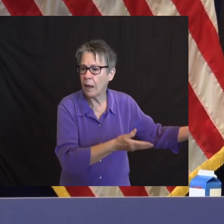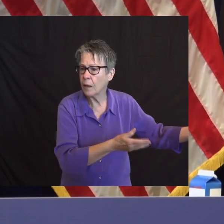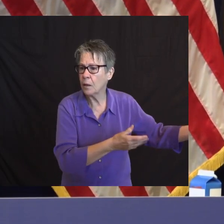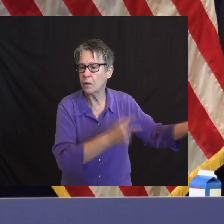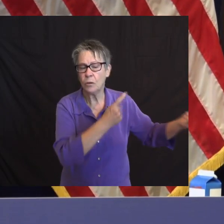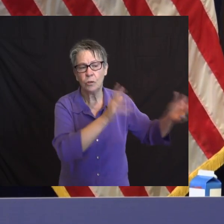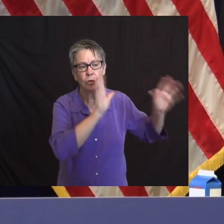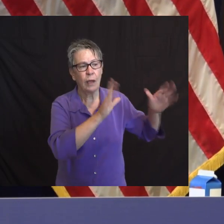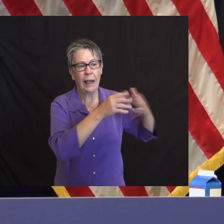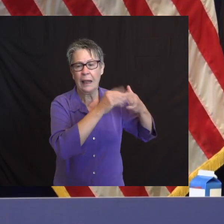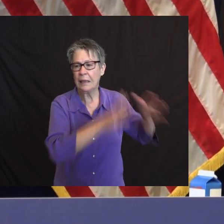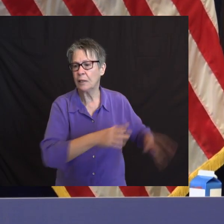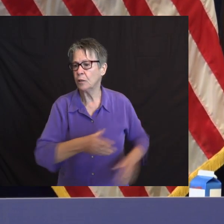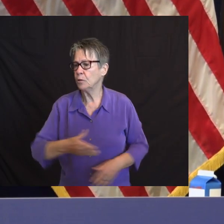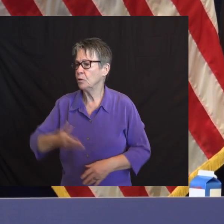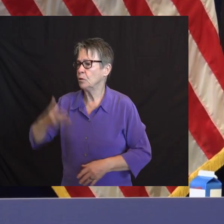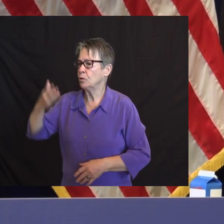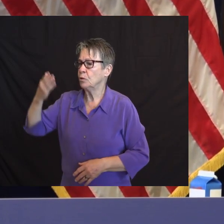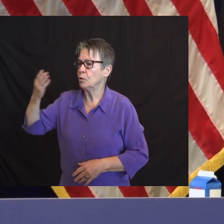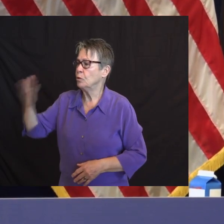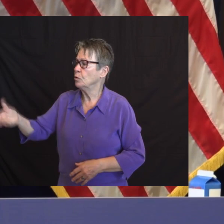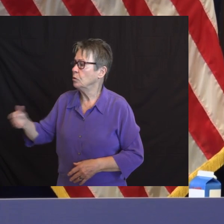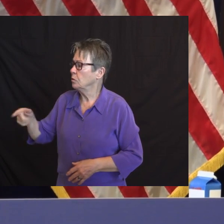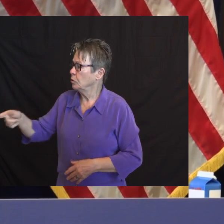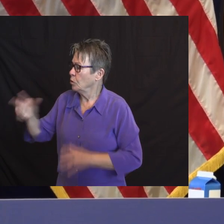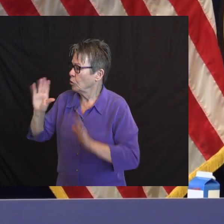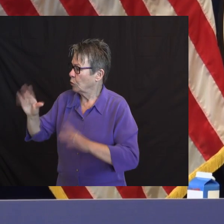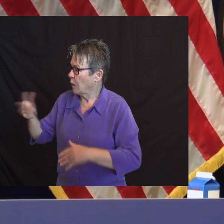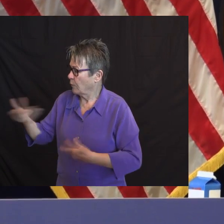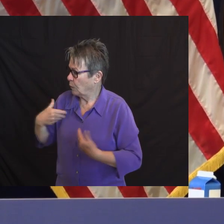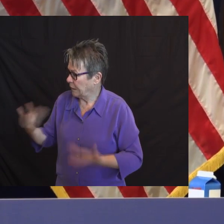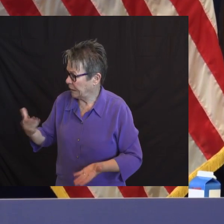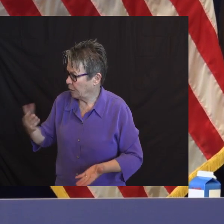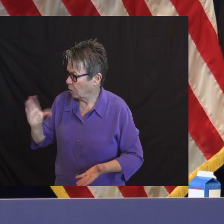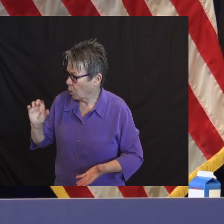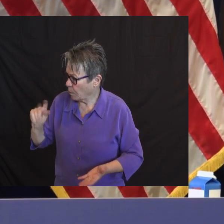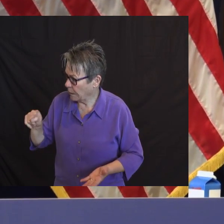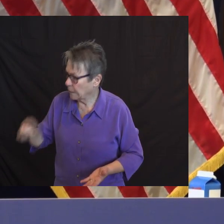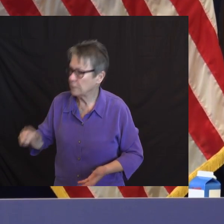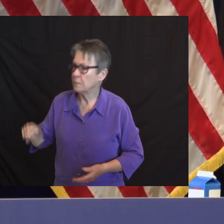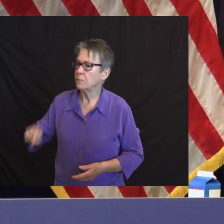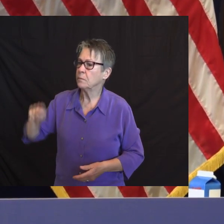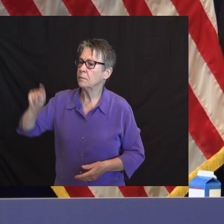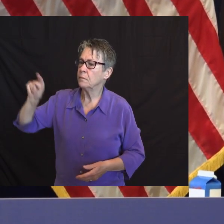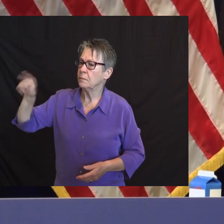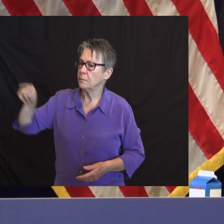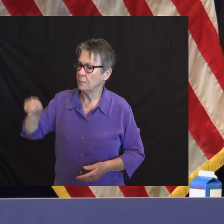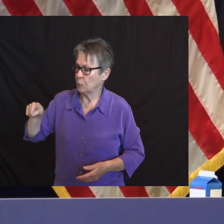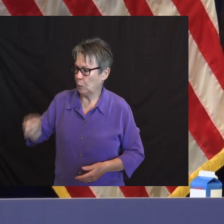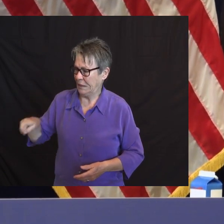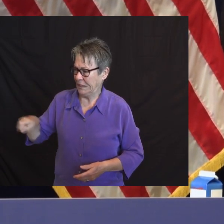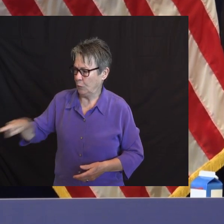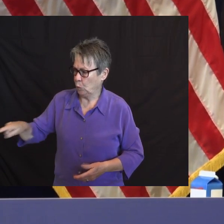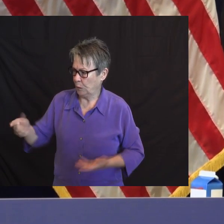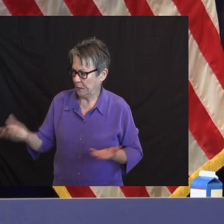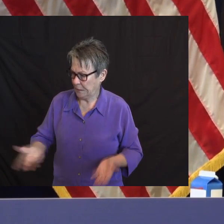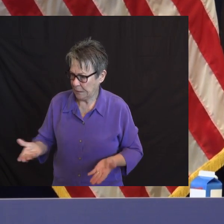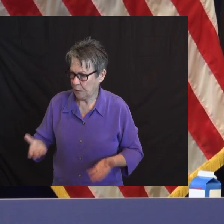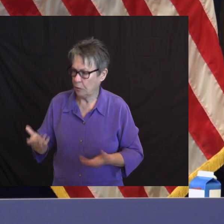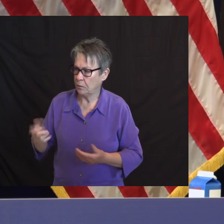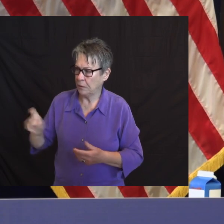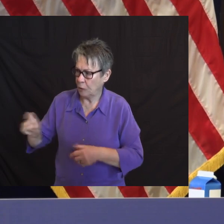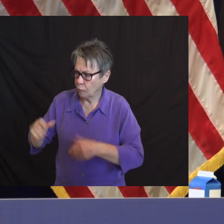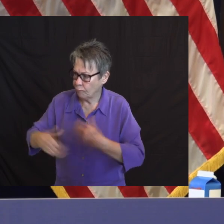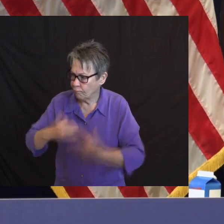it's a treat to have you with us. Good luck as you roll these plans out. We need you. Again, we're the densest state in America. We got to be